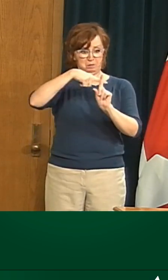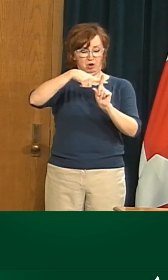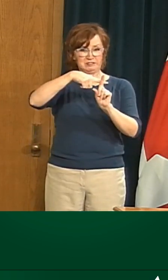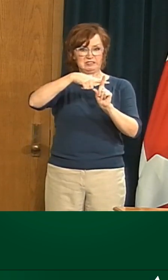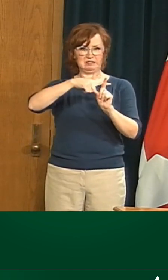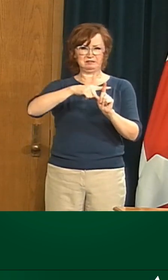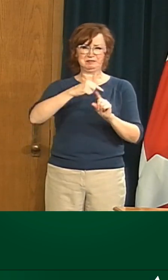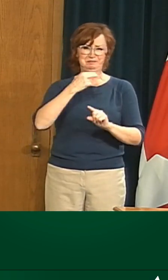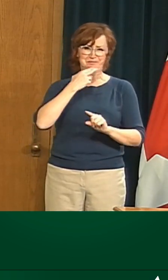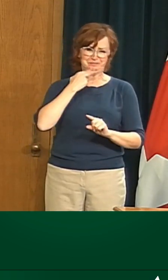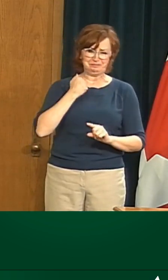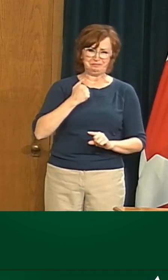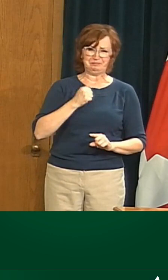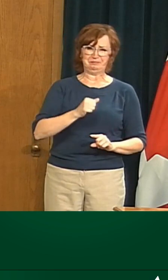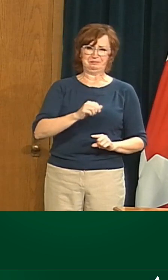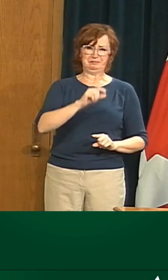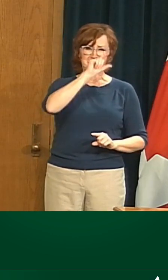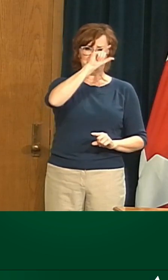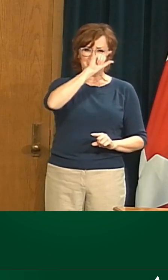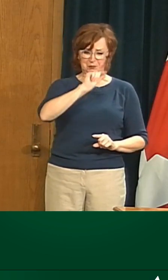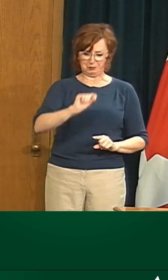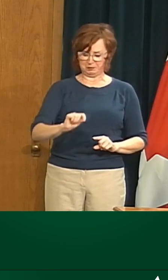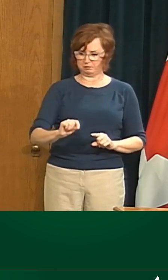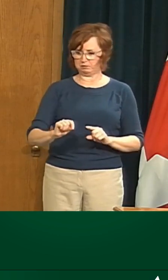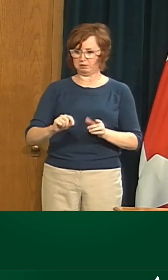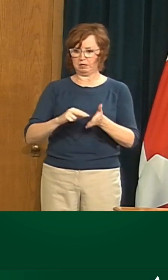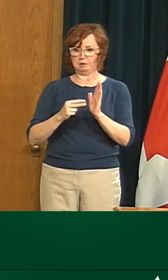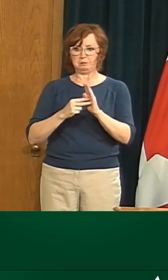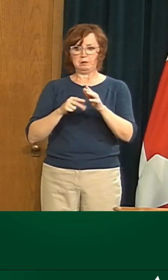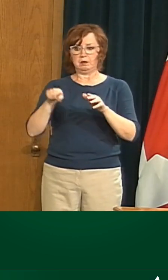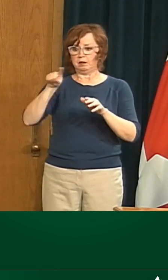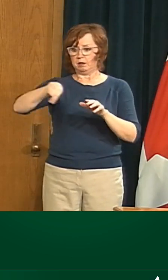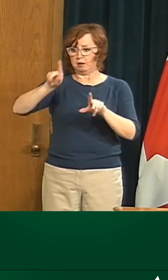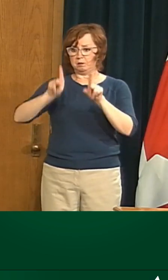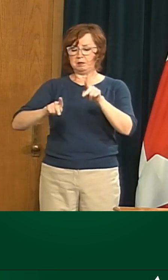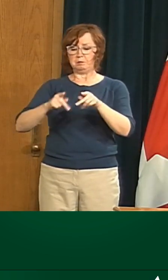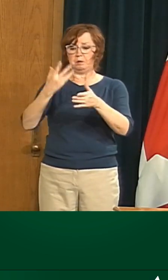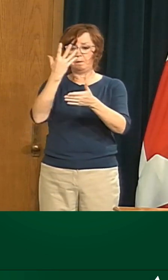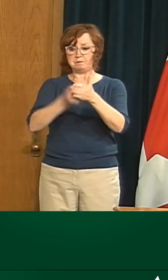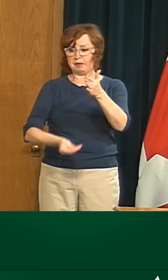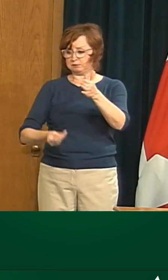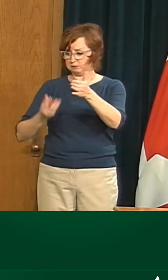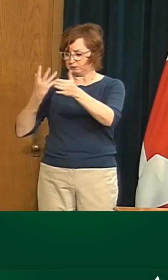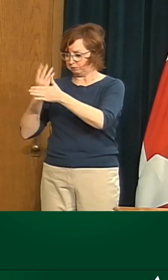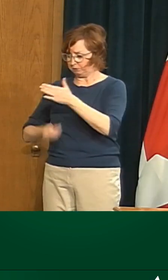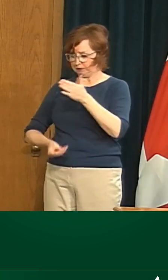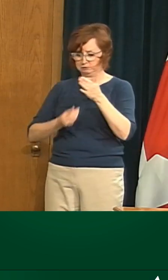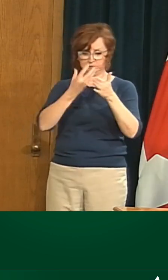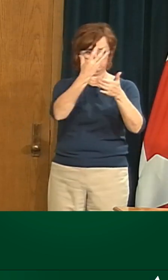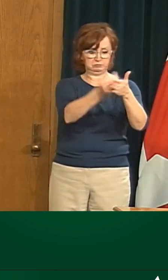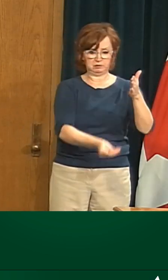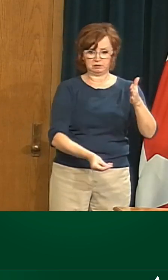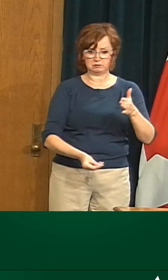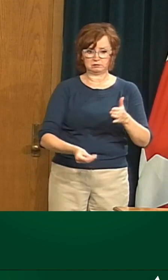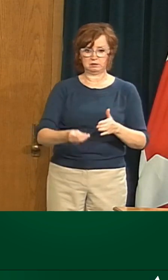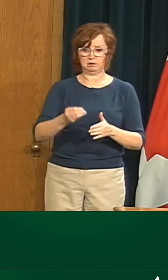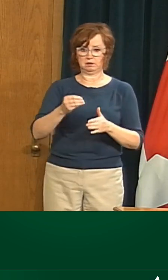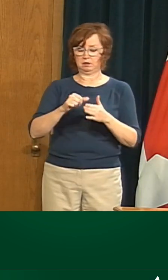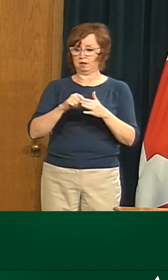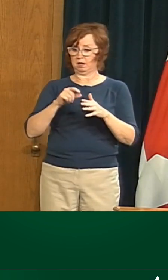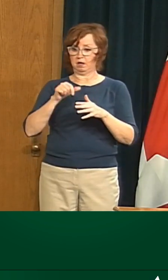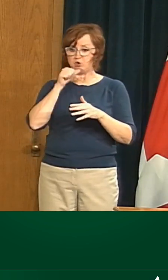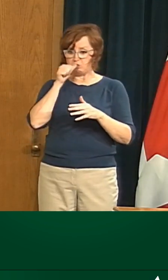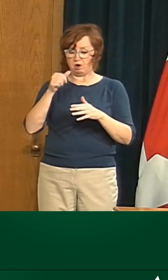not missing cases based on that number. Having said that, we do want to increase our focus on